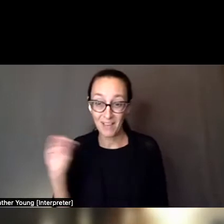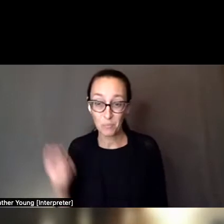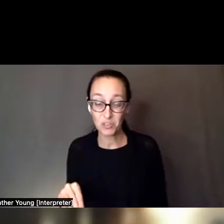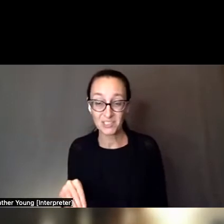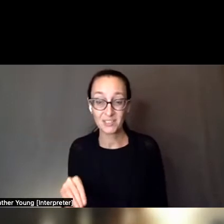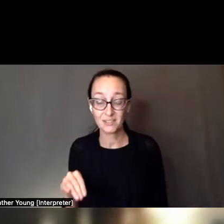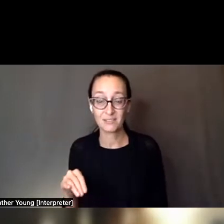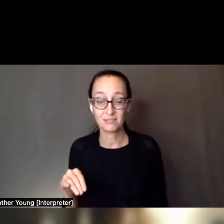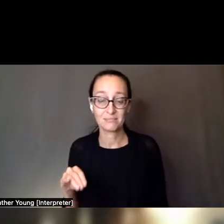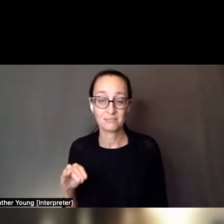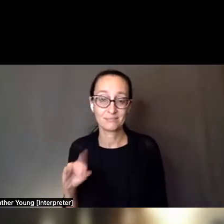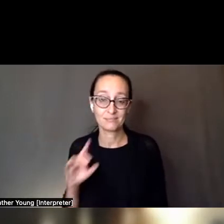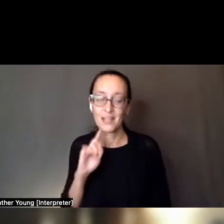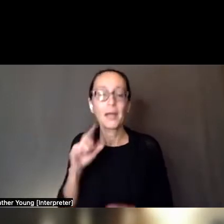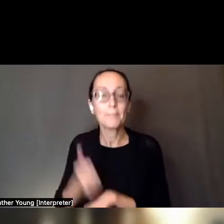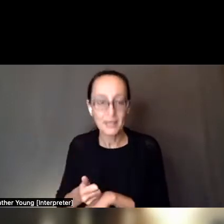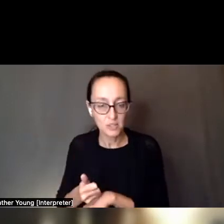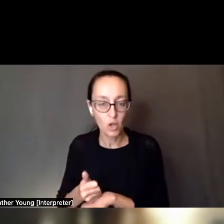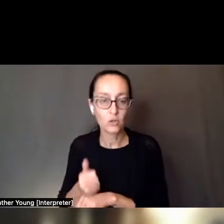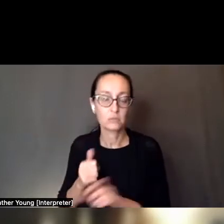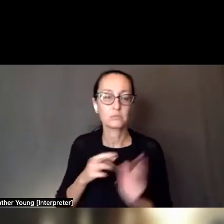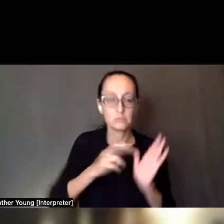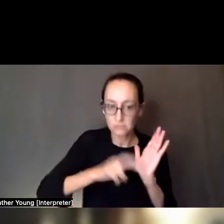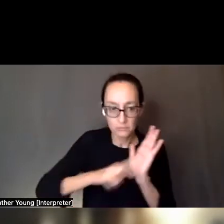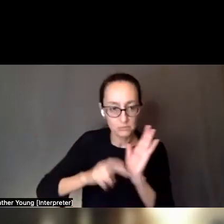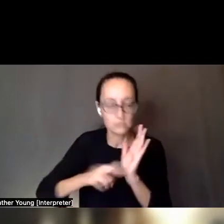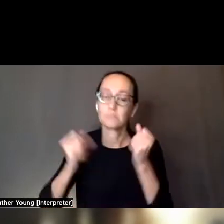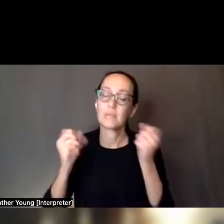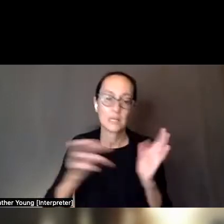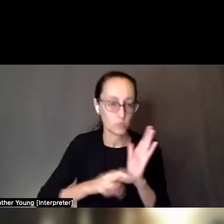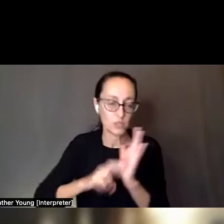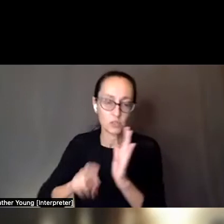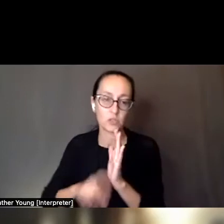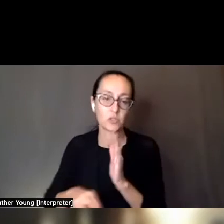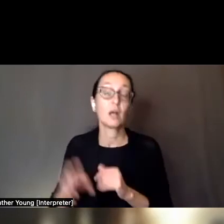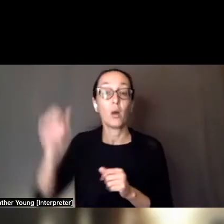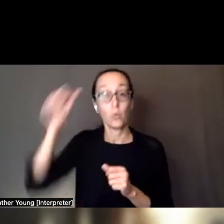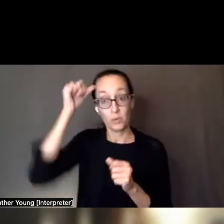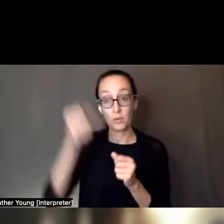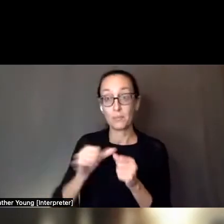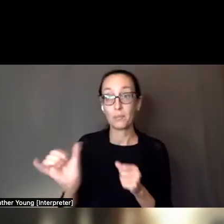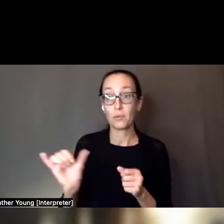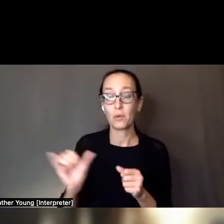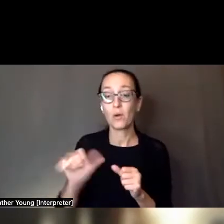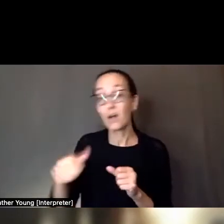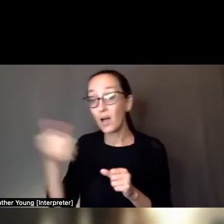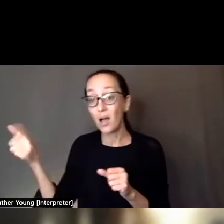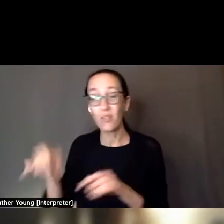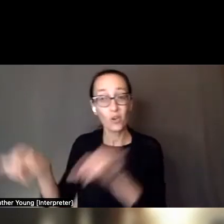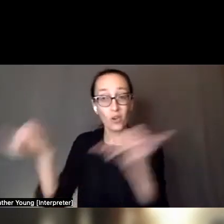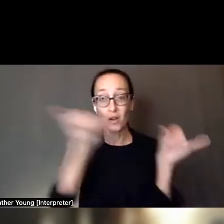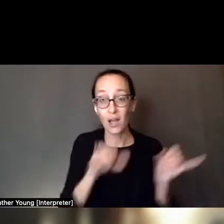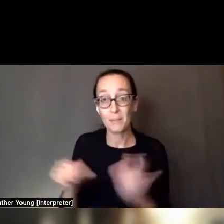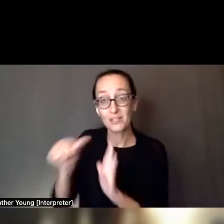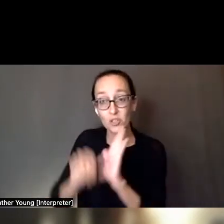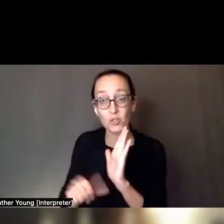where we are based on a number of studies that have been done, and keeping in mind that other common surgeries actually have